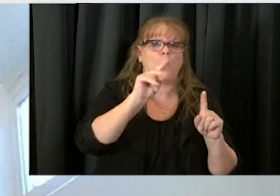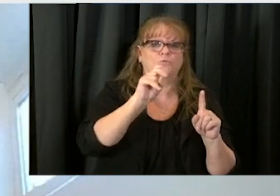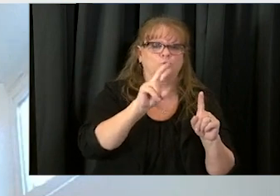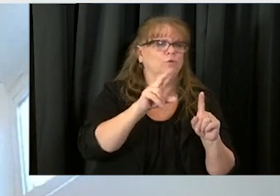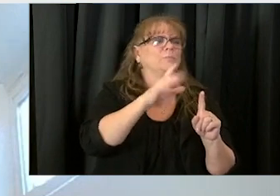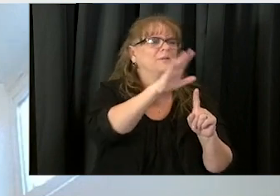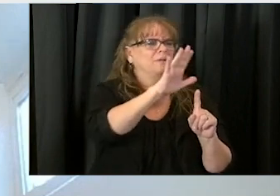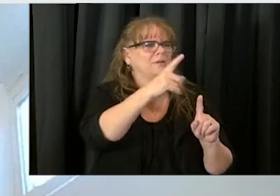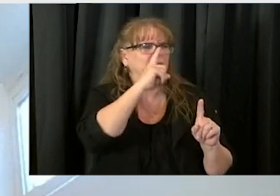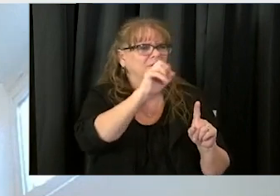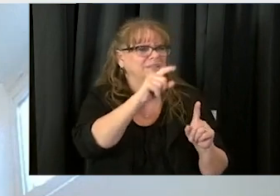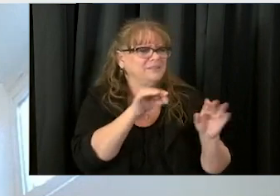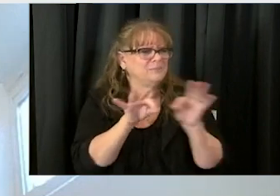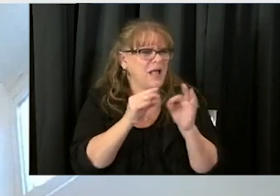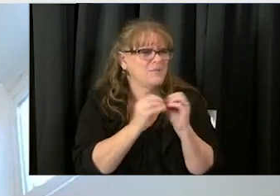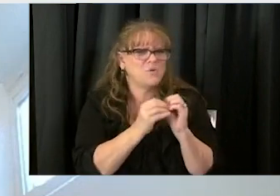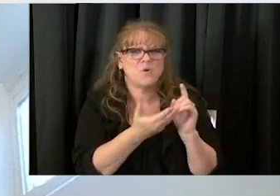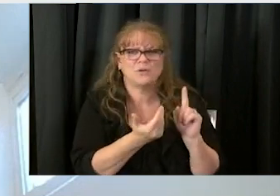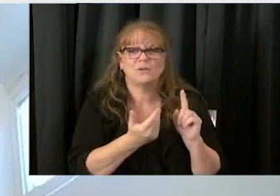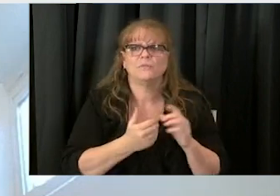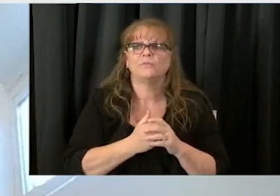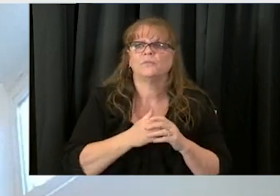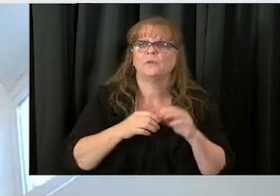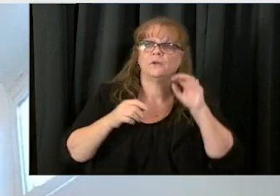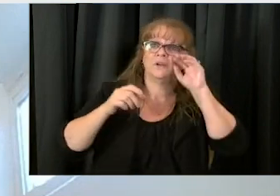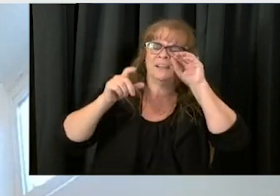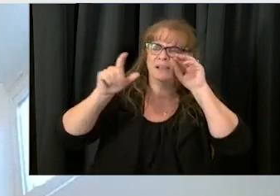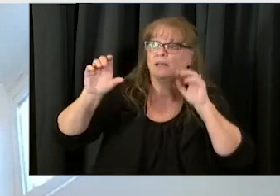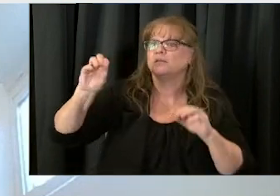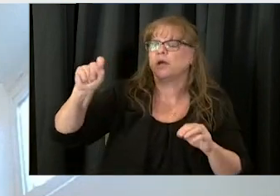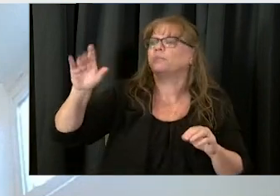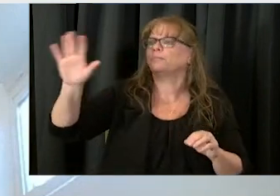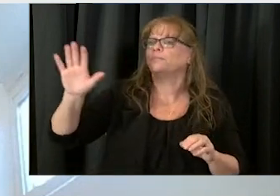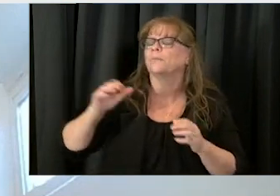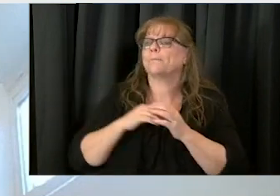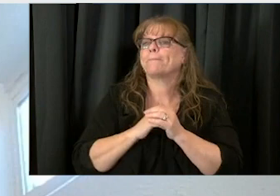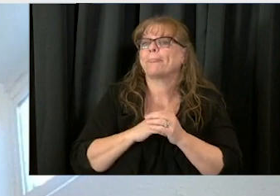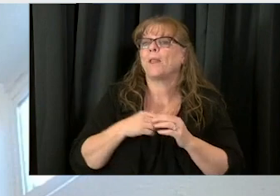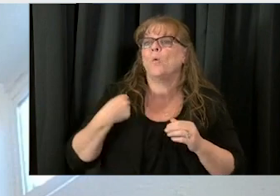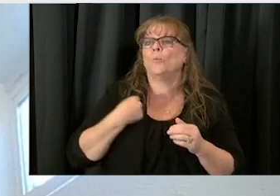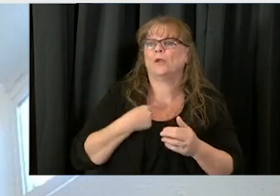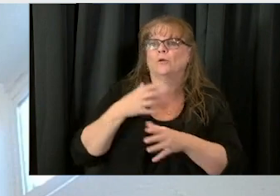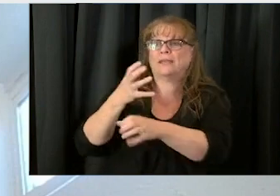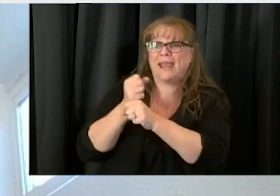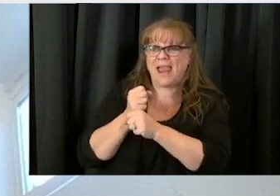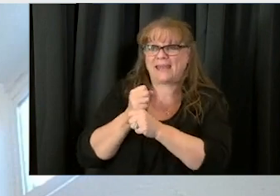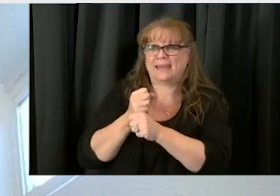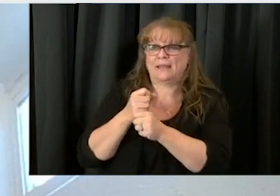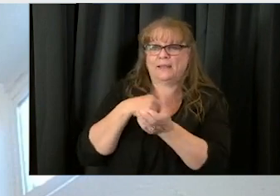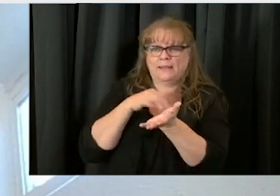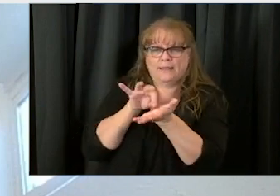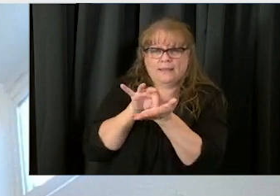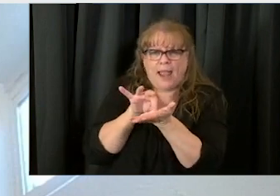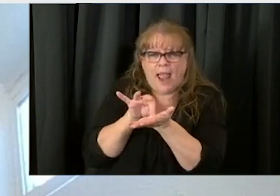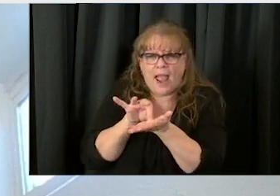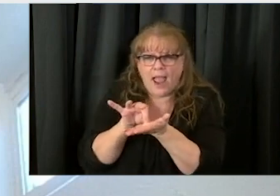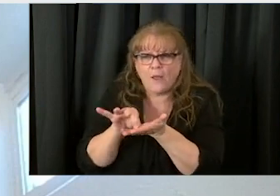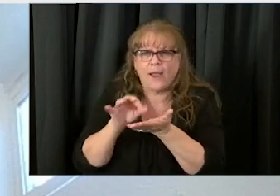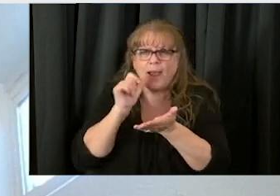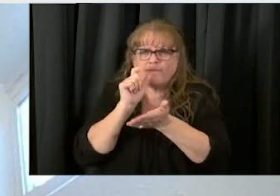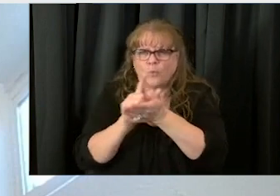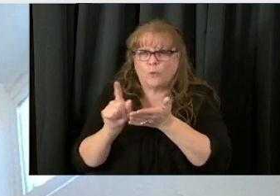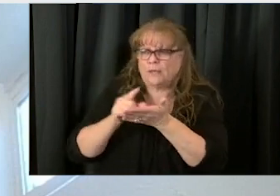receive from Operation Warp Speed each week. And then a certain percentage of that is going to feed that long-term care facility